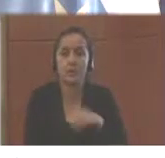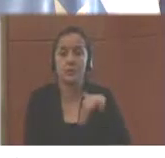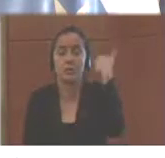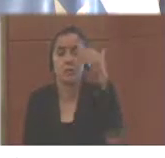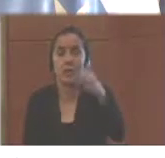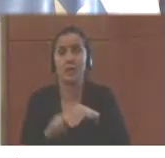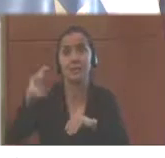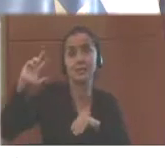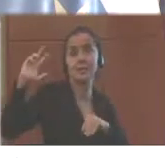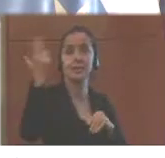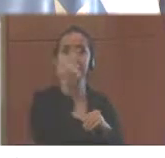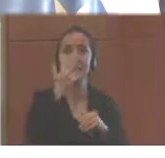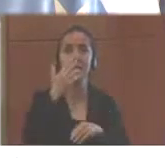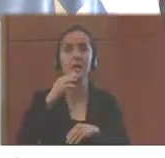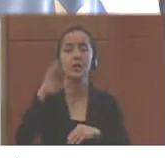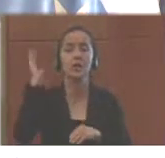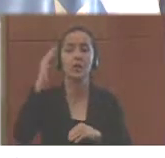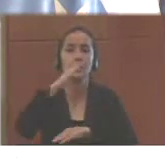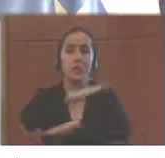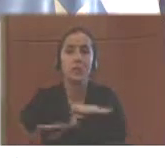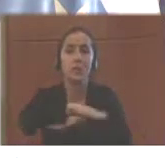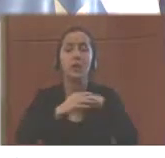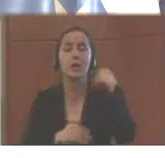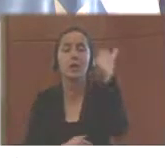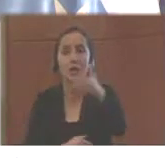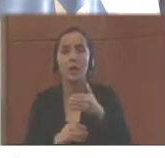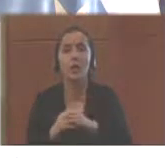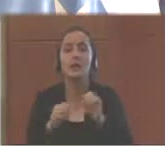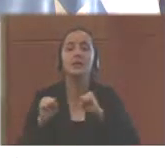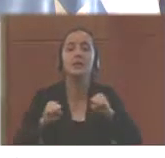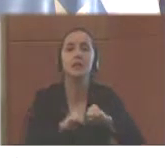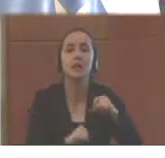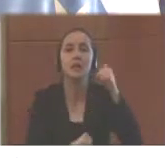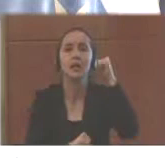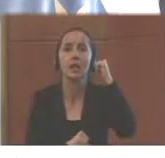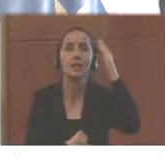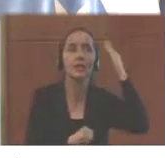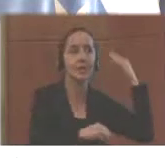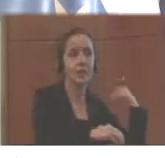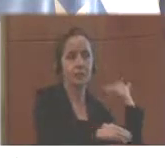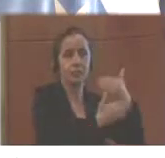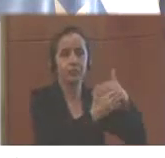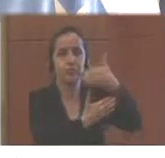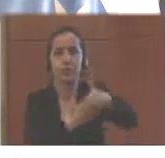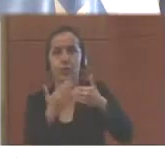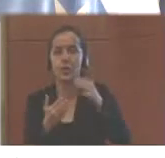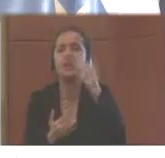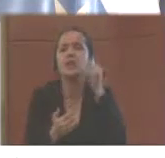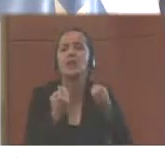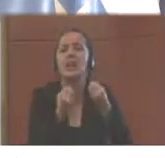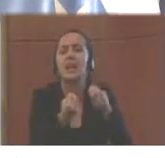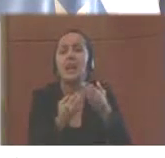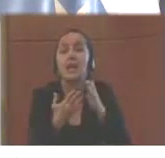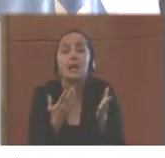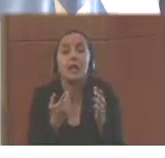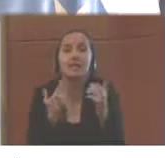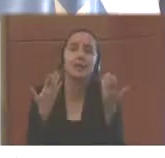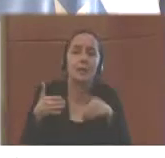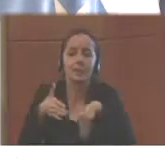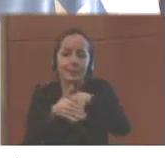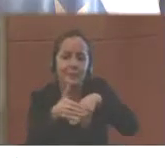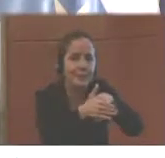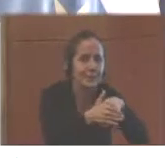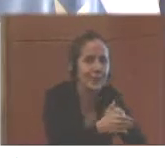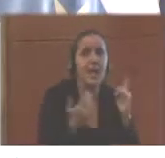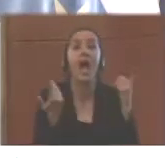that the preparatory process to the 3rd Global Conference is timely to review the Hyogo Framework of Action and identify its main challenges